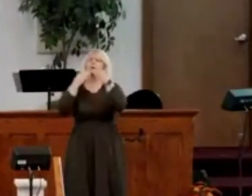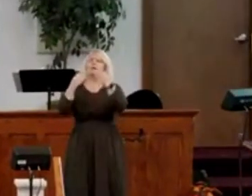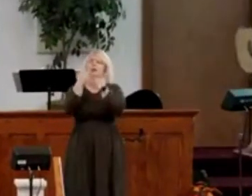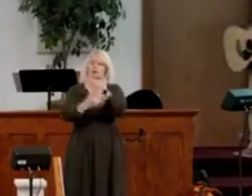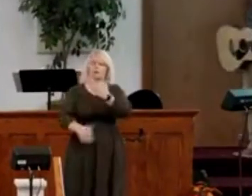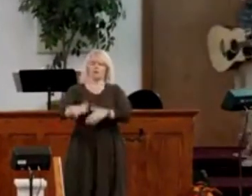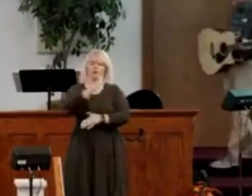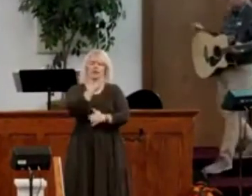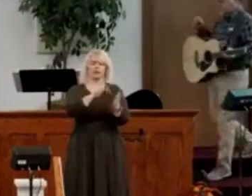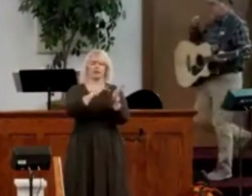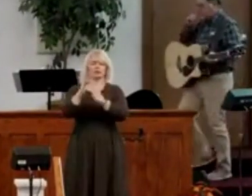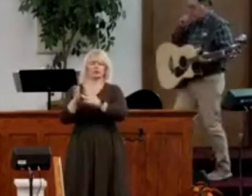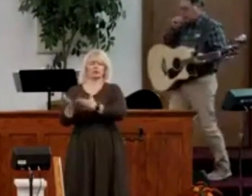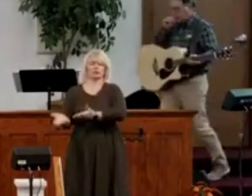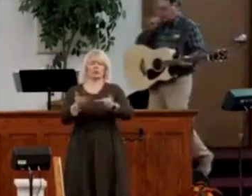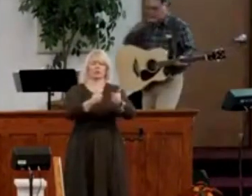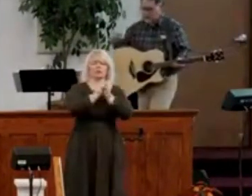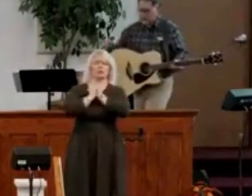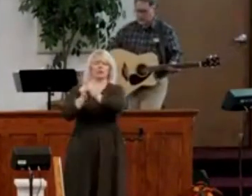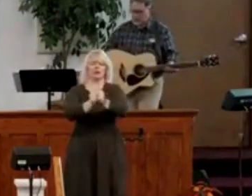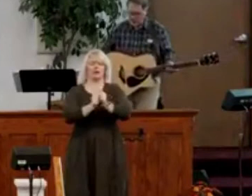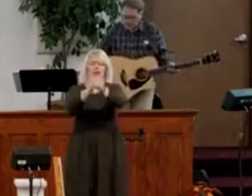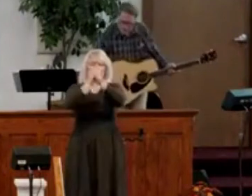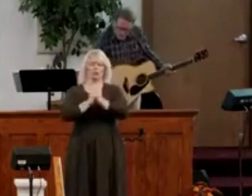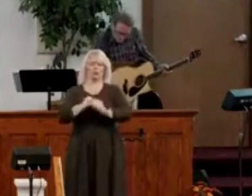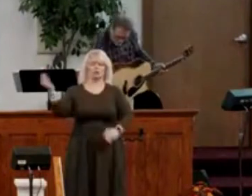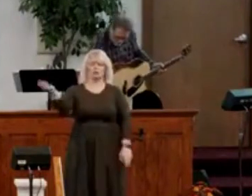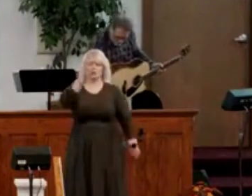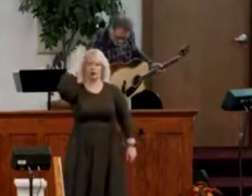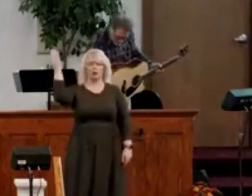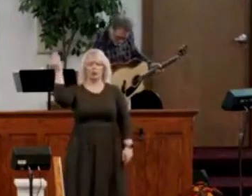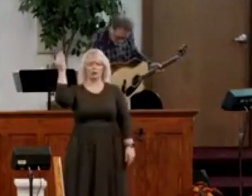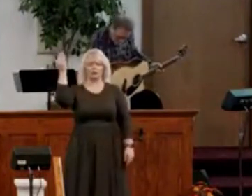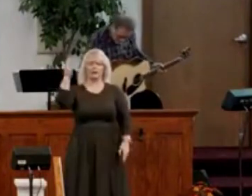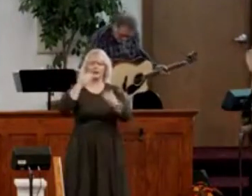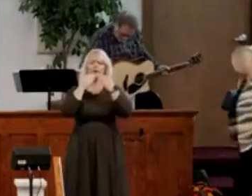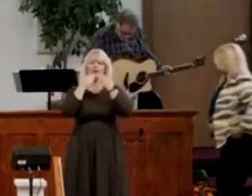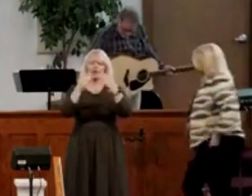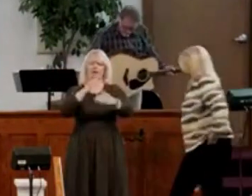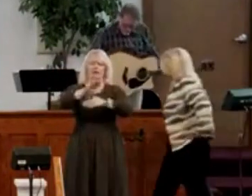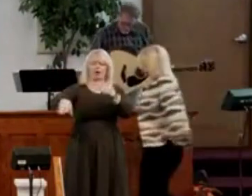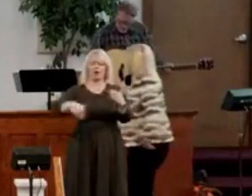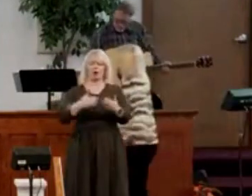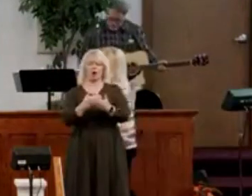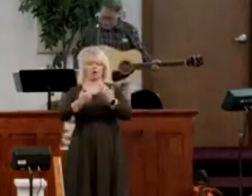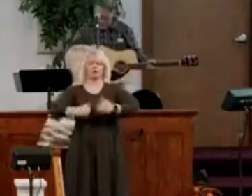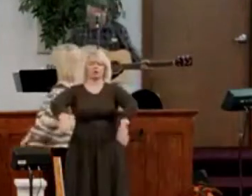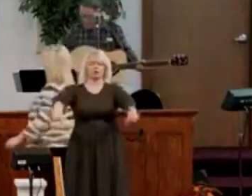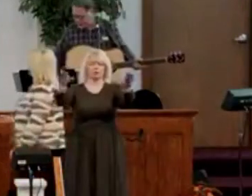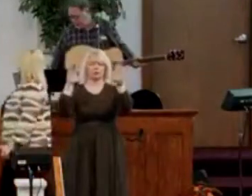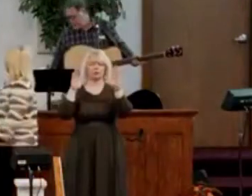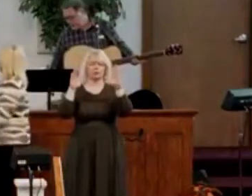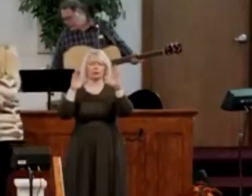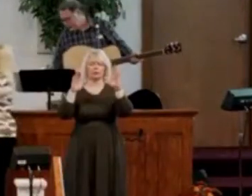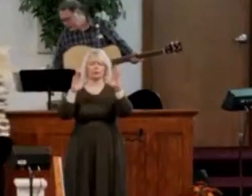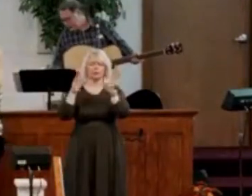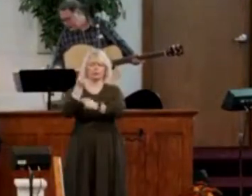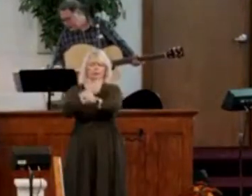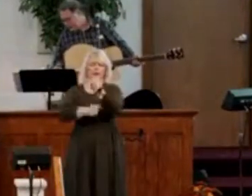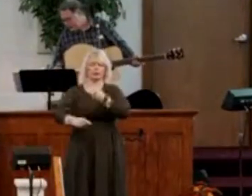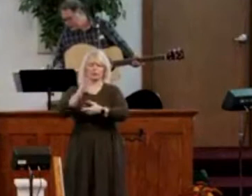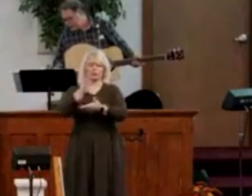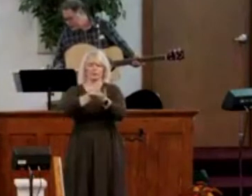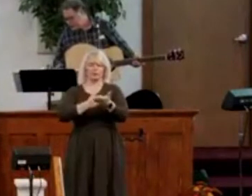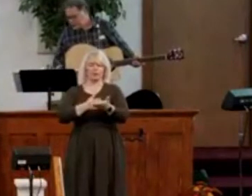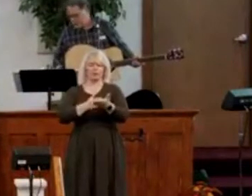brings us together, brings us here to worship you. And we're thankful for all those who were submissive to getting out of bed this morning to come and be a part